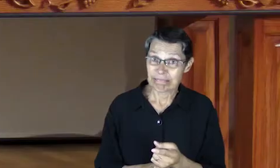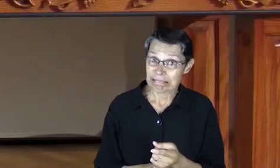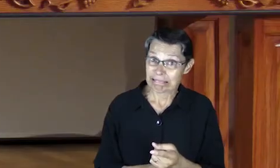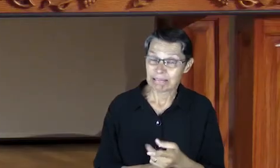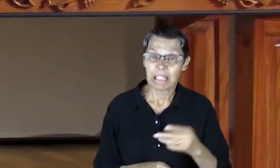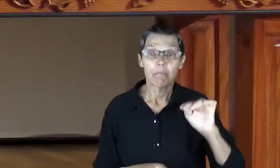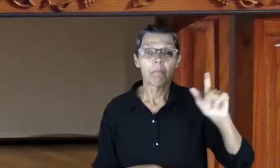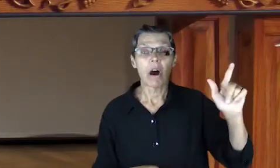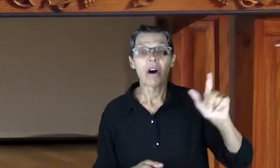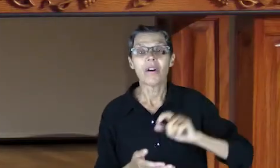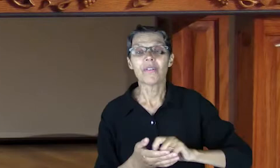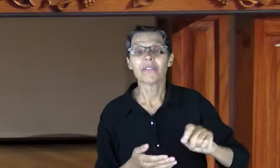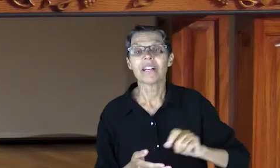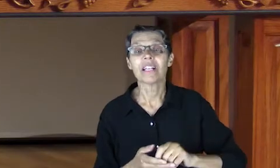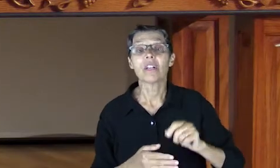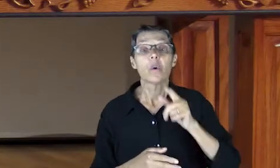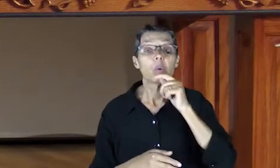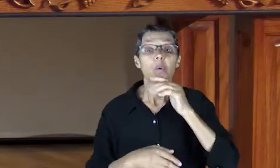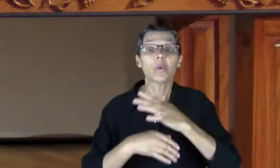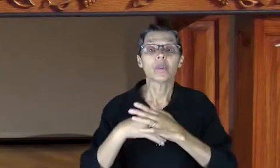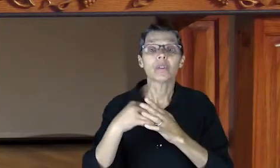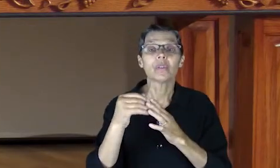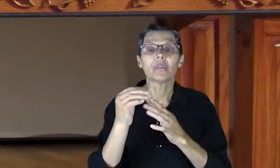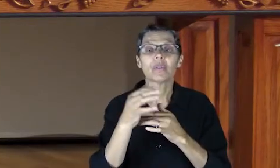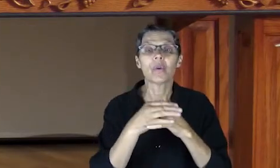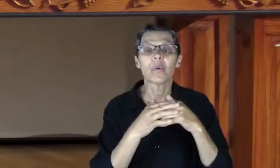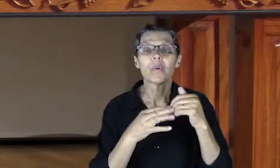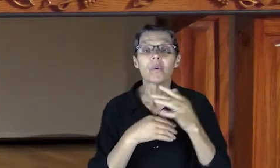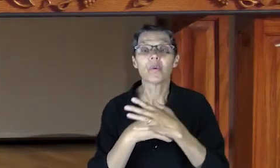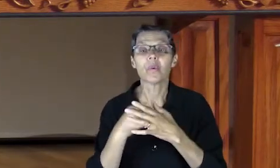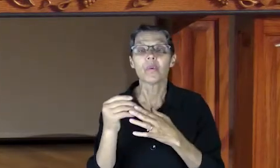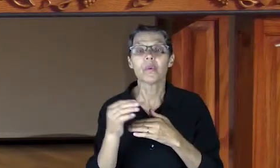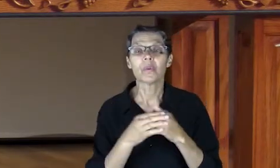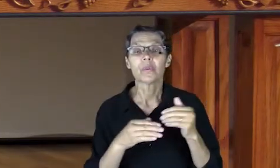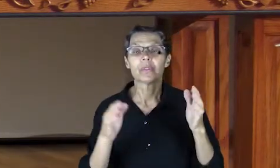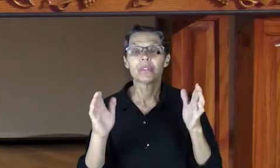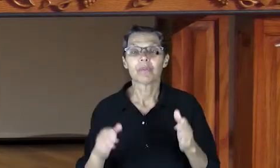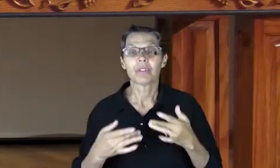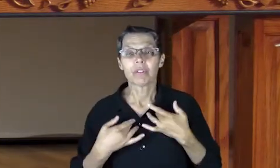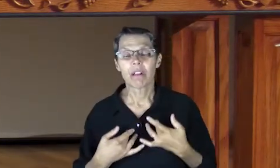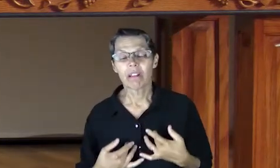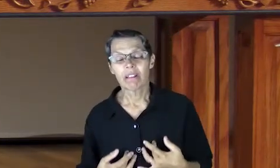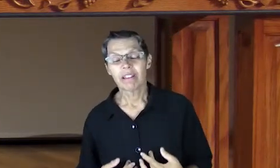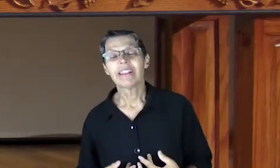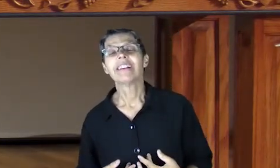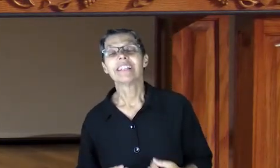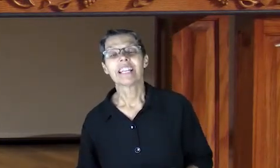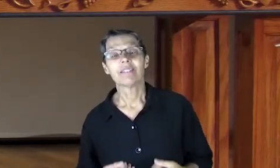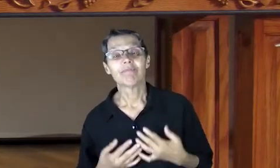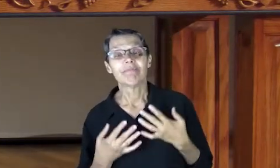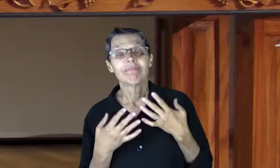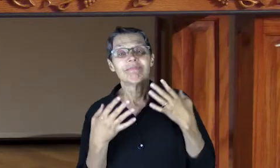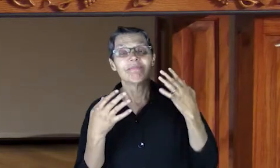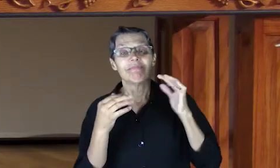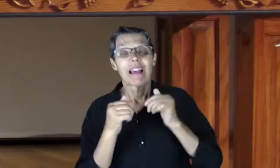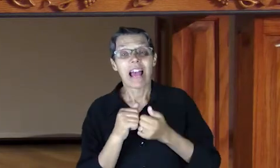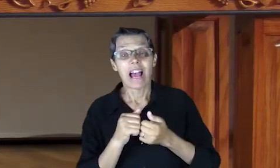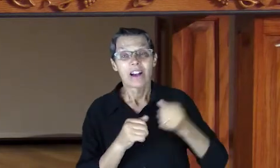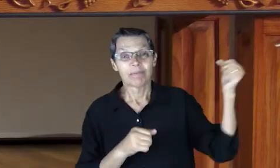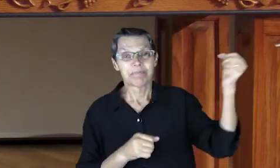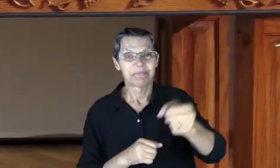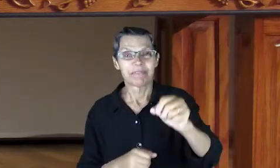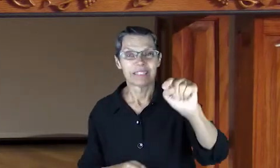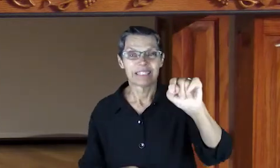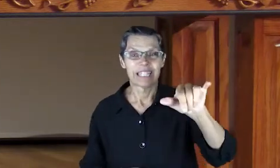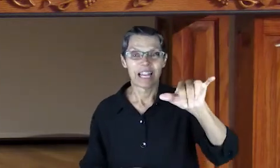consoler of the downcast, God, who is the consoler of the downcast, consoled us by bringing us